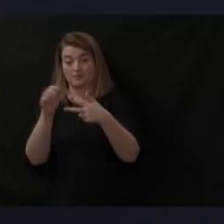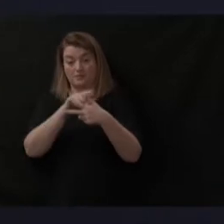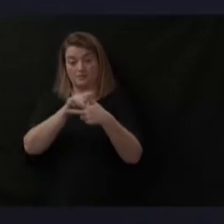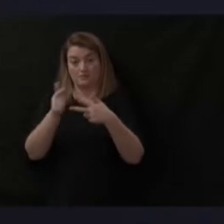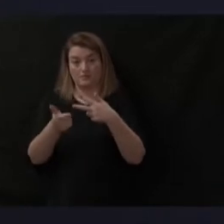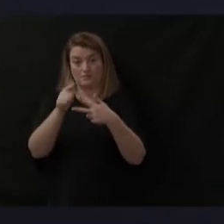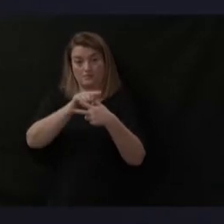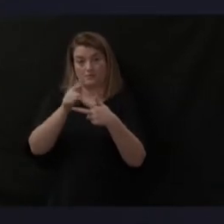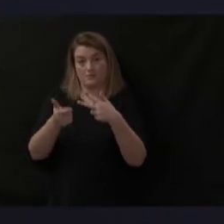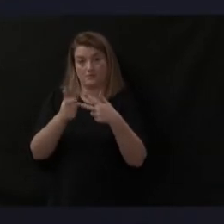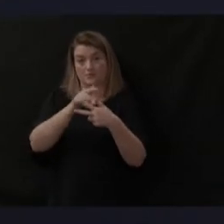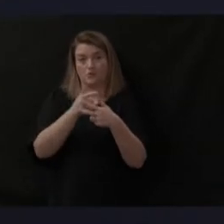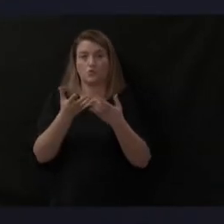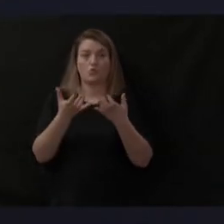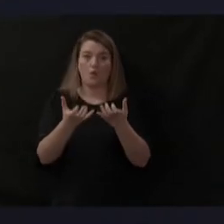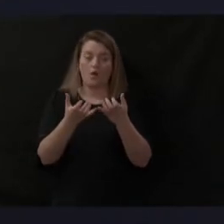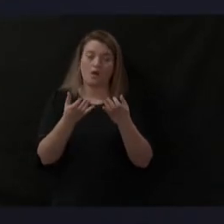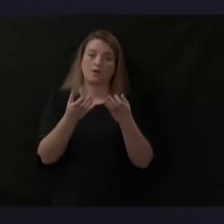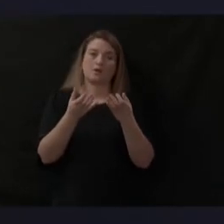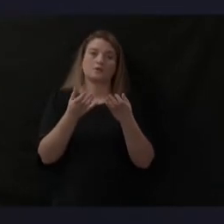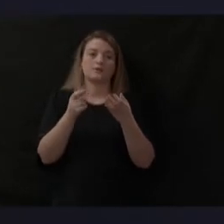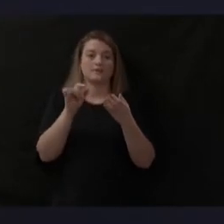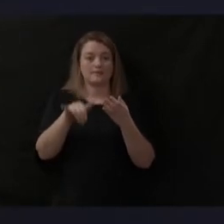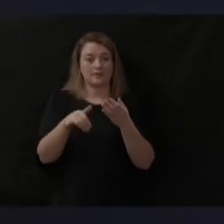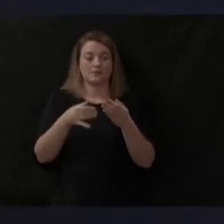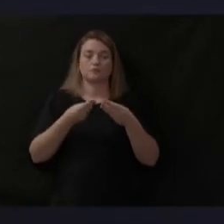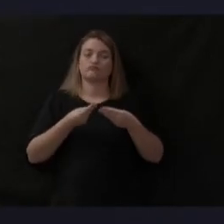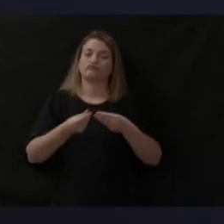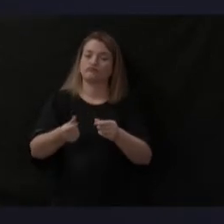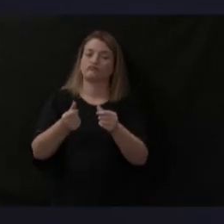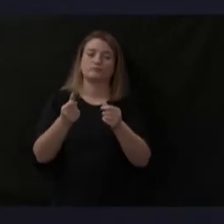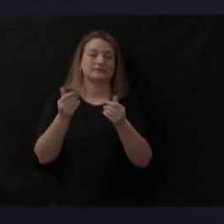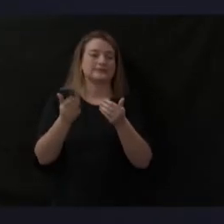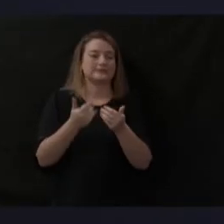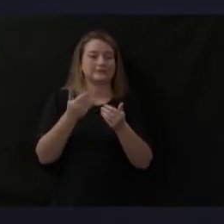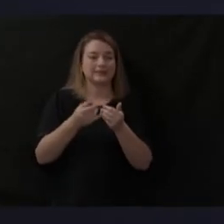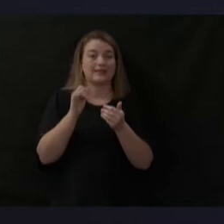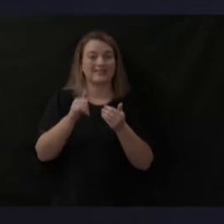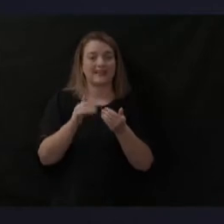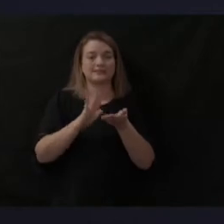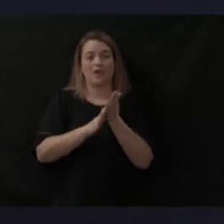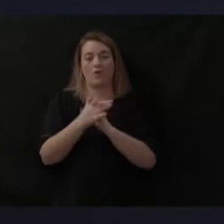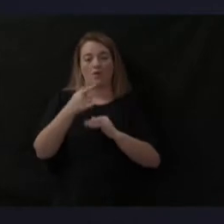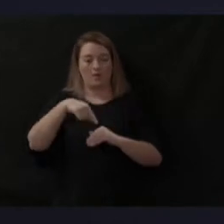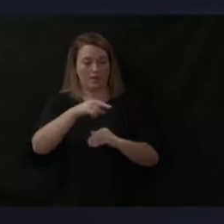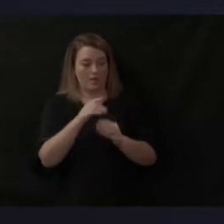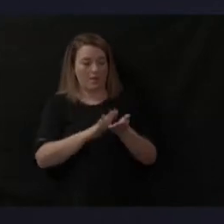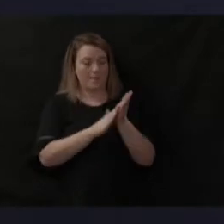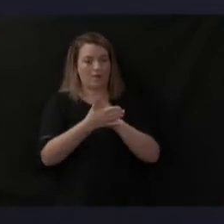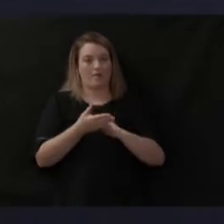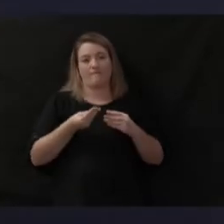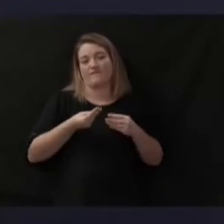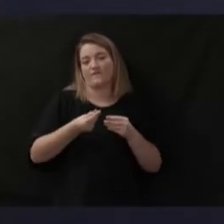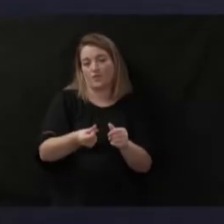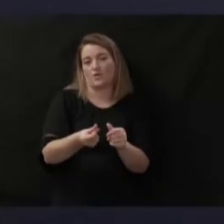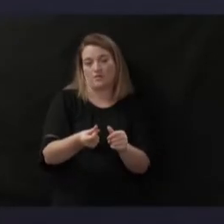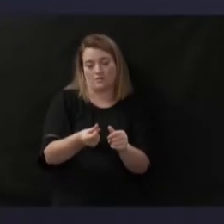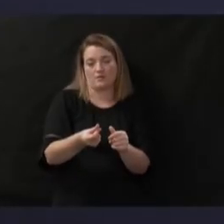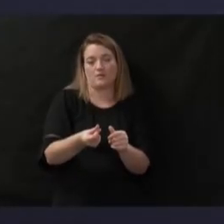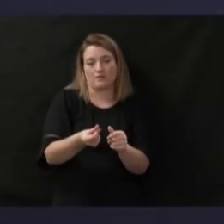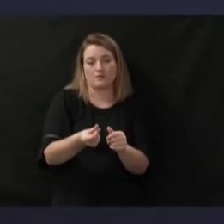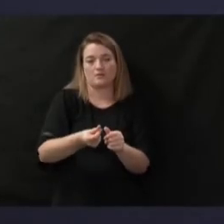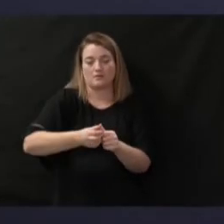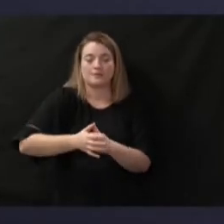effortless. That leads to fluency. Okay? The next thing I'm going to talk about is R controlled.